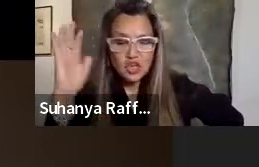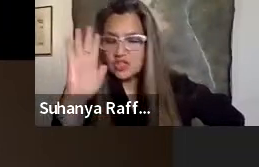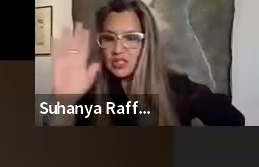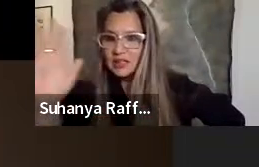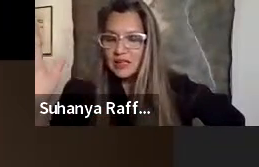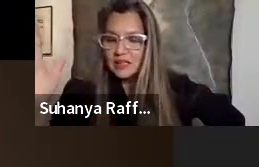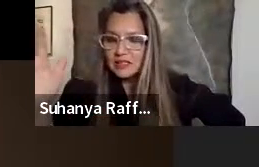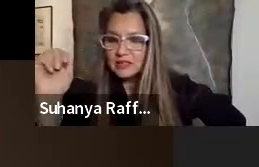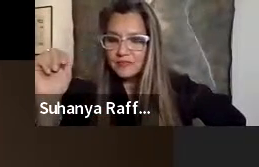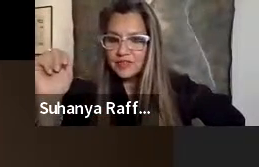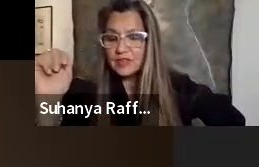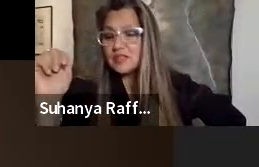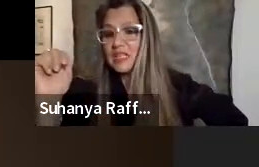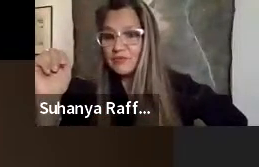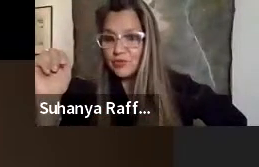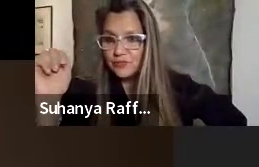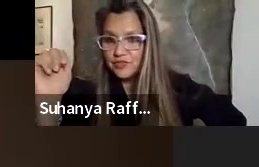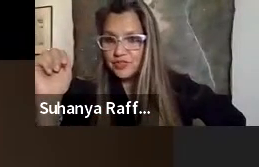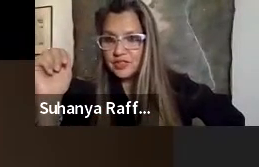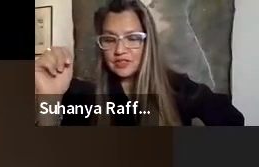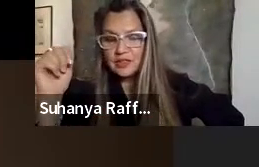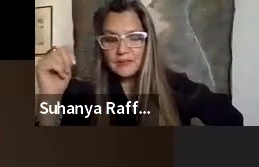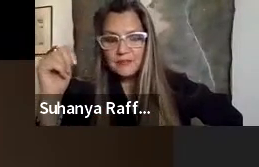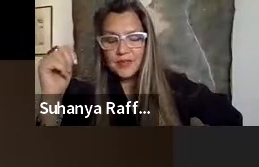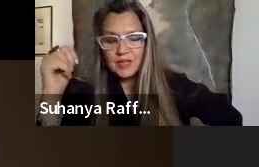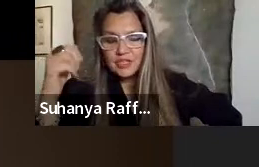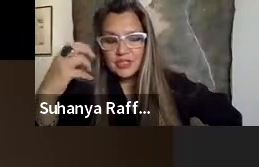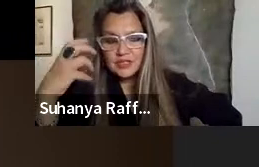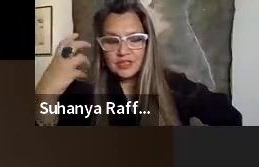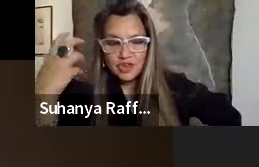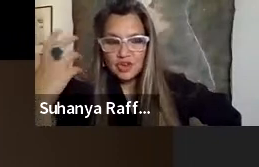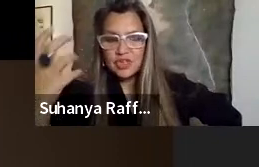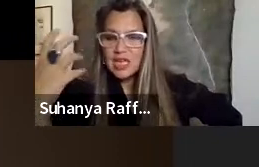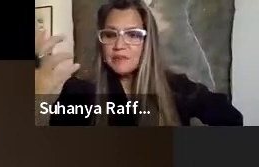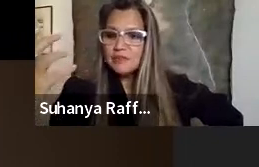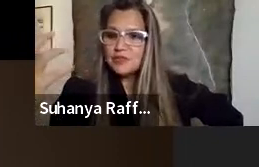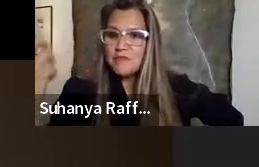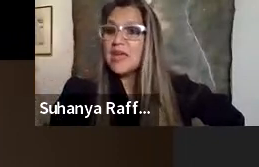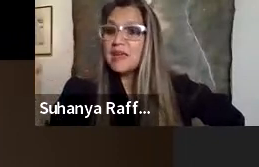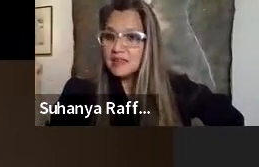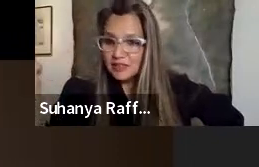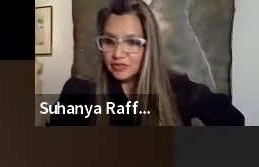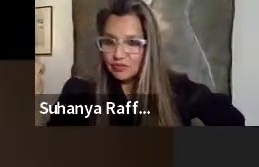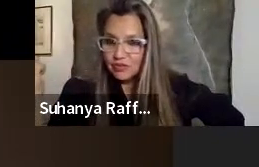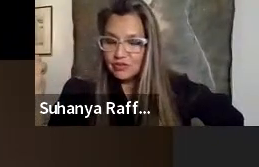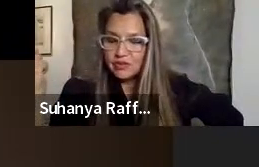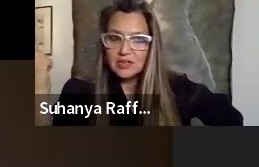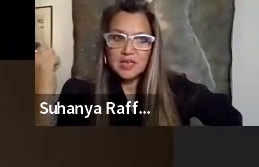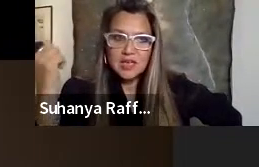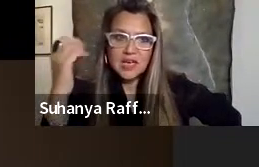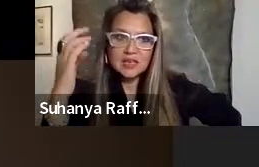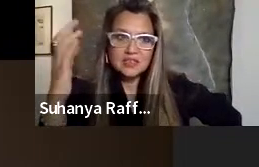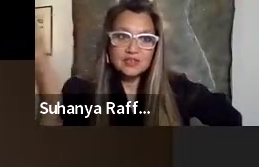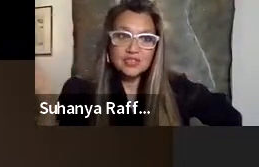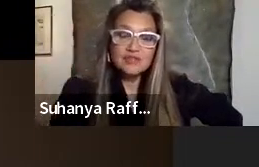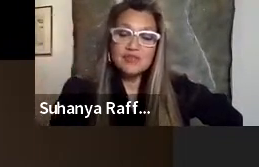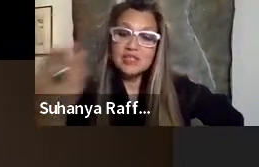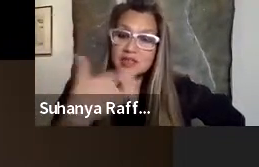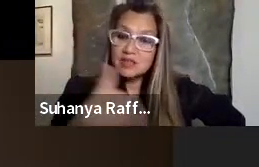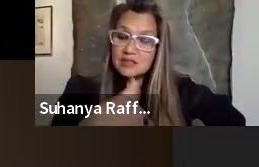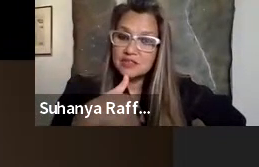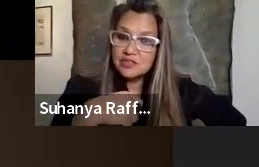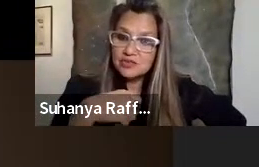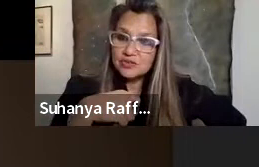she's not in the least successful. She's not able to make it in New York. And so